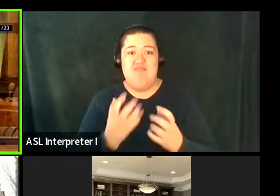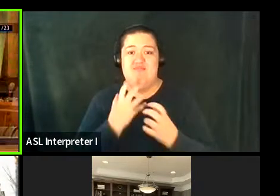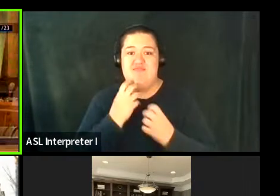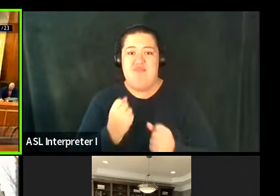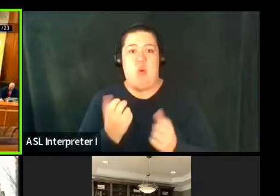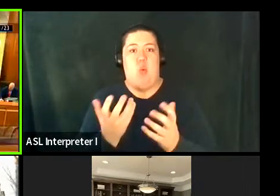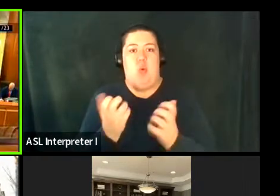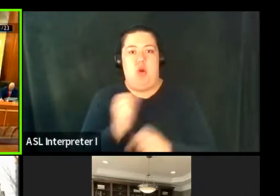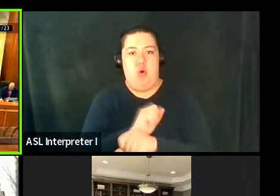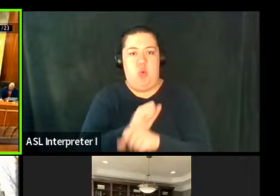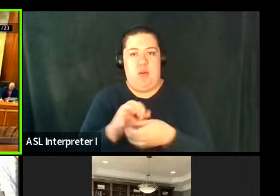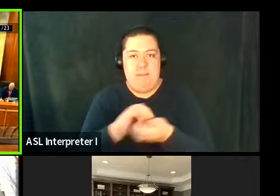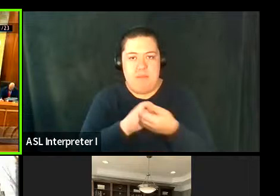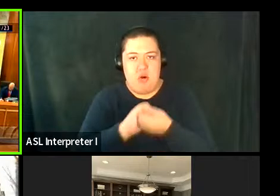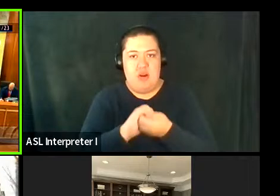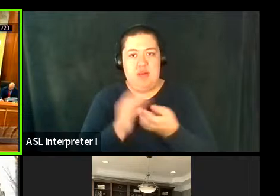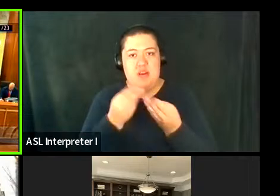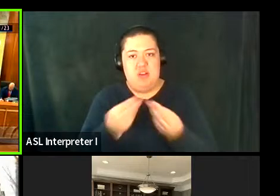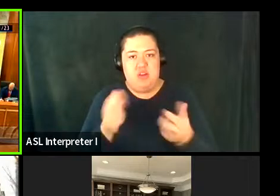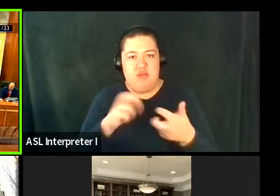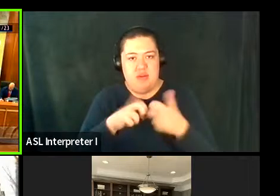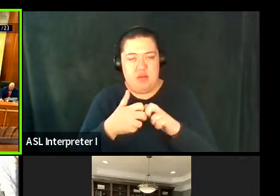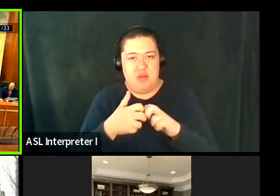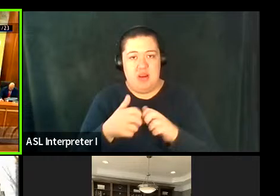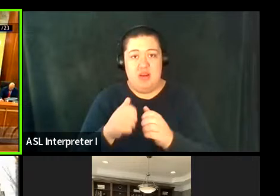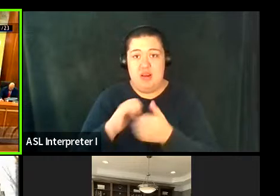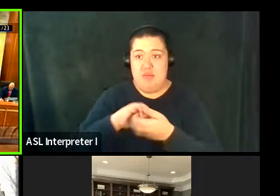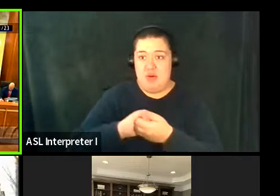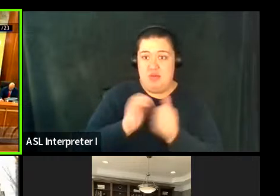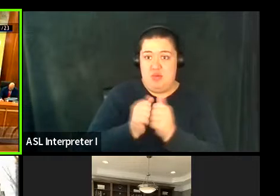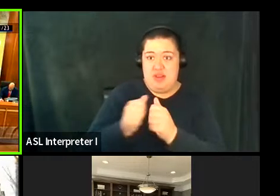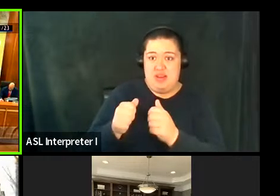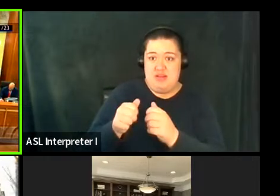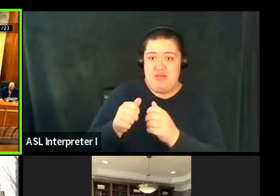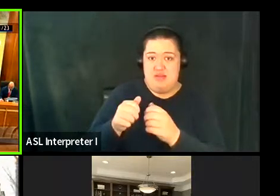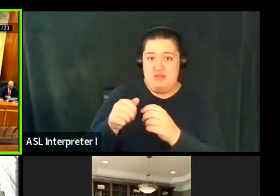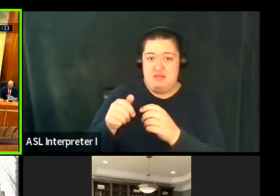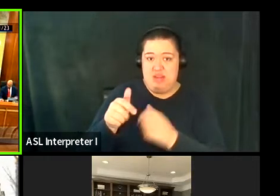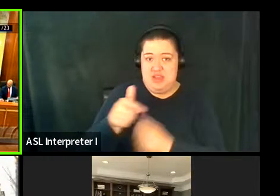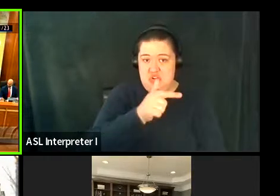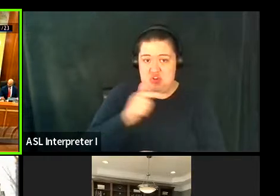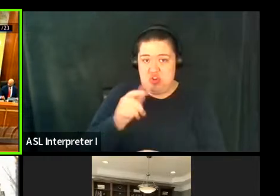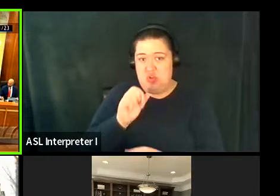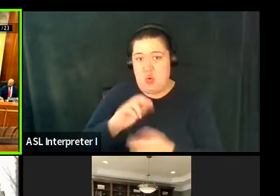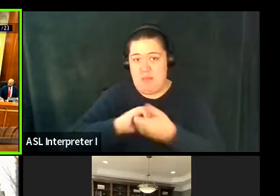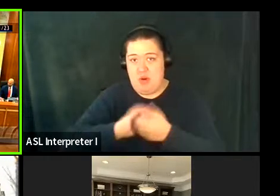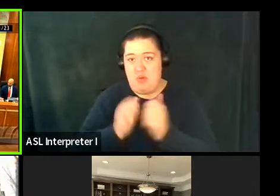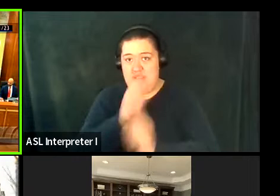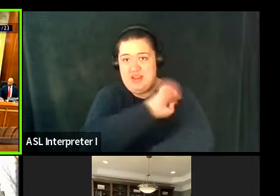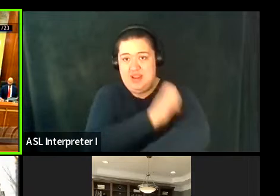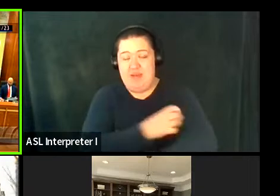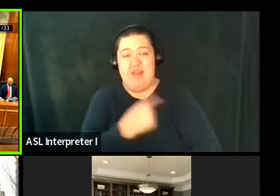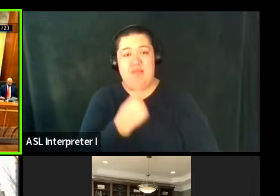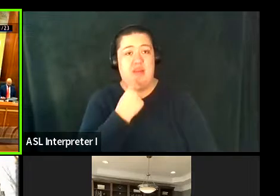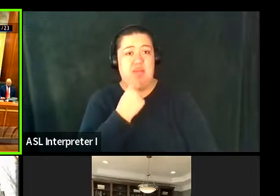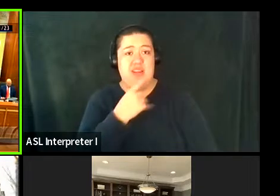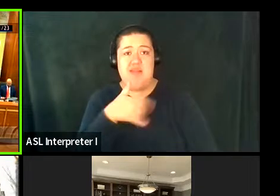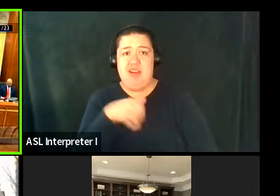partnership to help solve a problem. Partnership with each other or partnership with the executive? I'm going to say all the above.